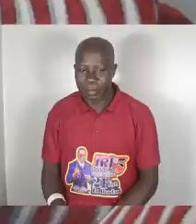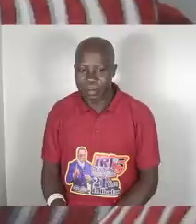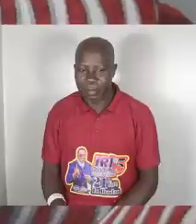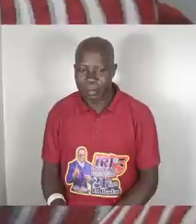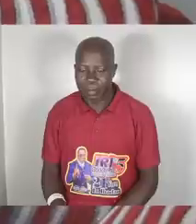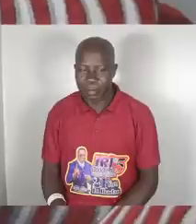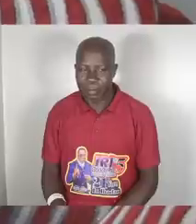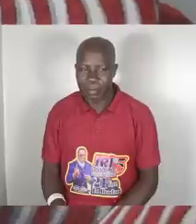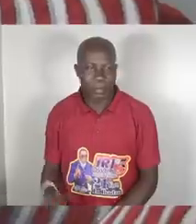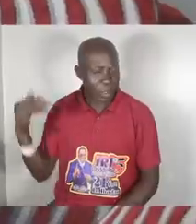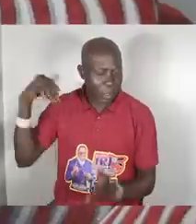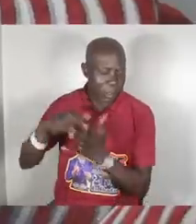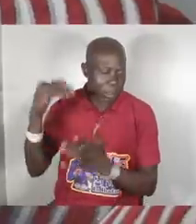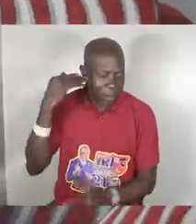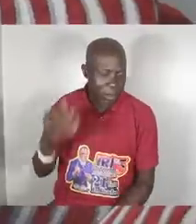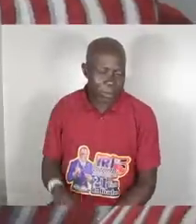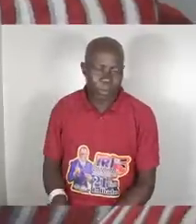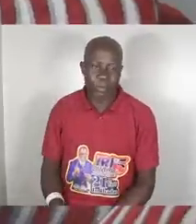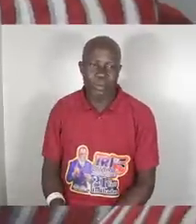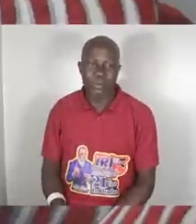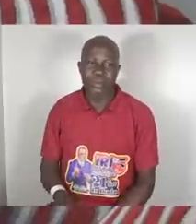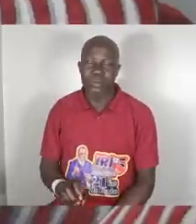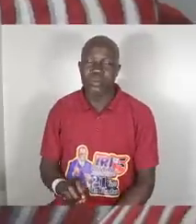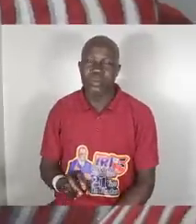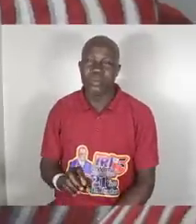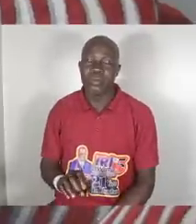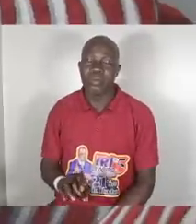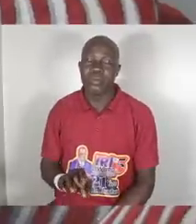080 820 8888 gbọ lẹkan si o le highlight sori